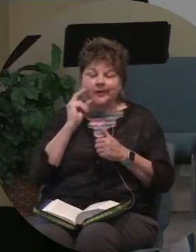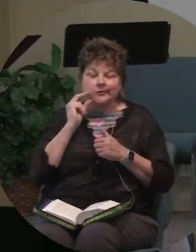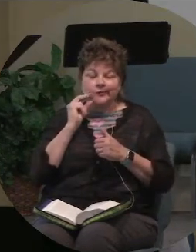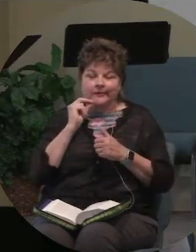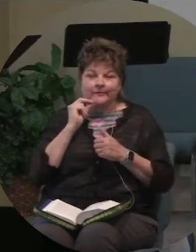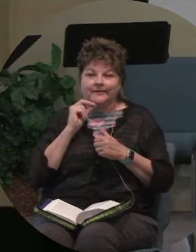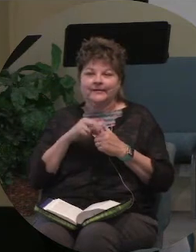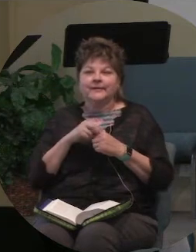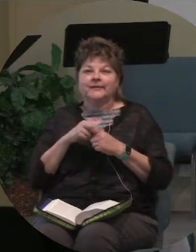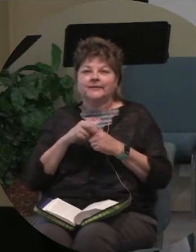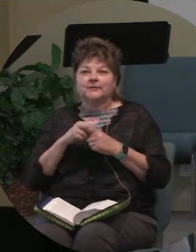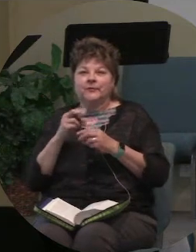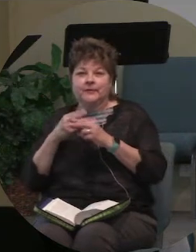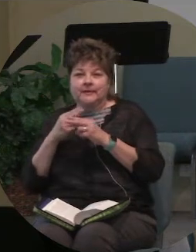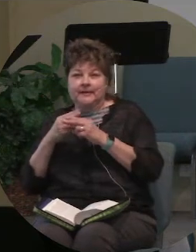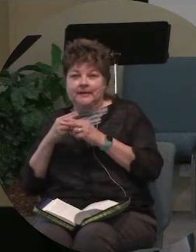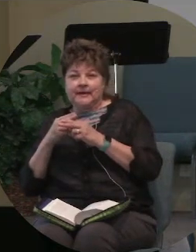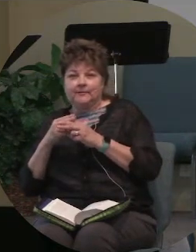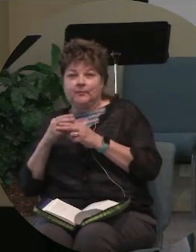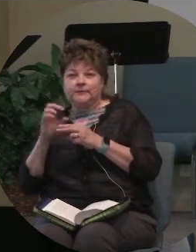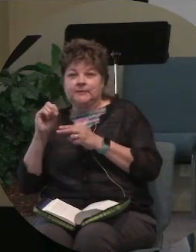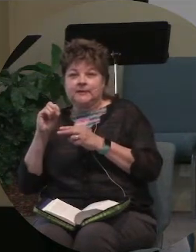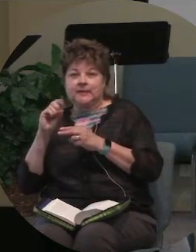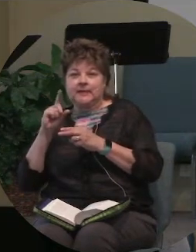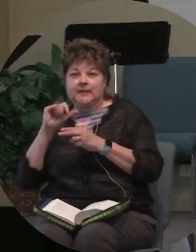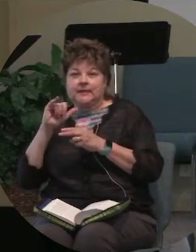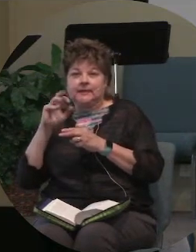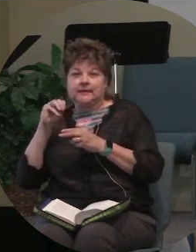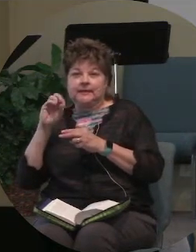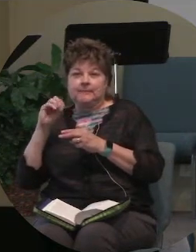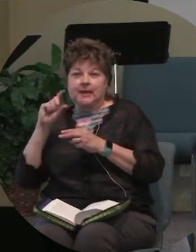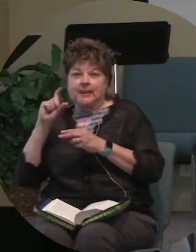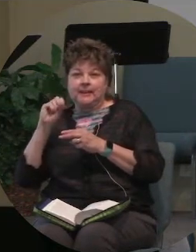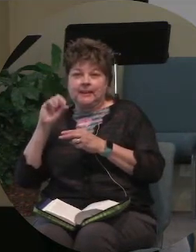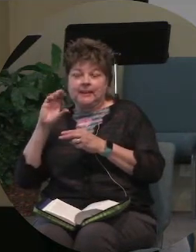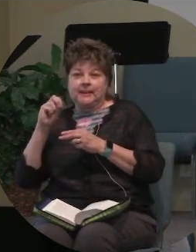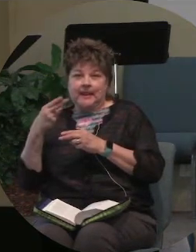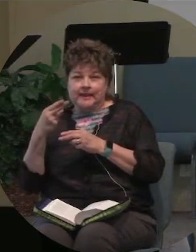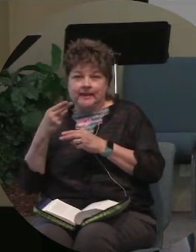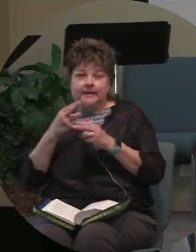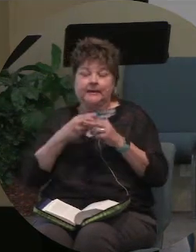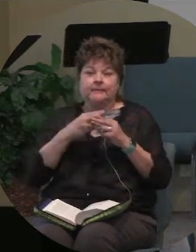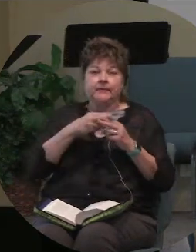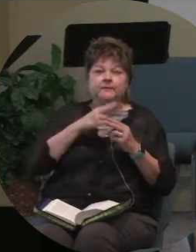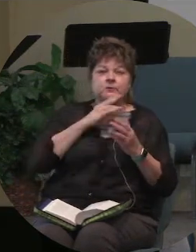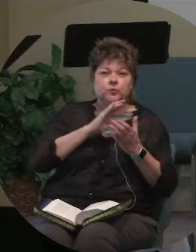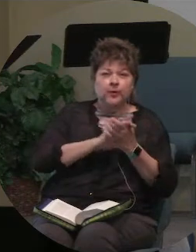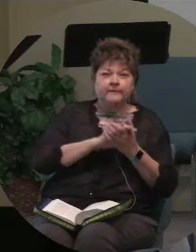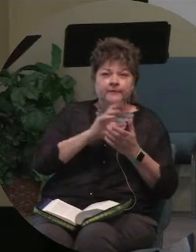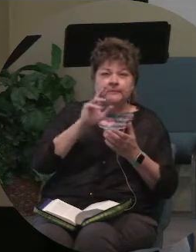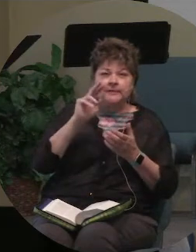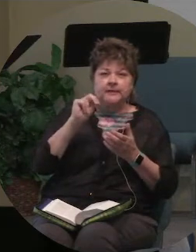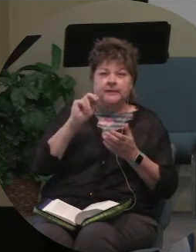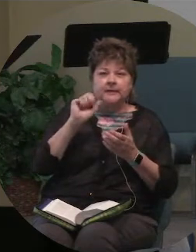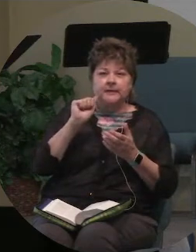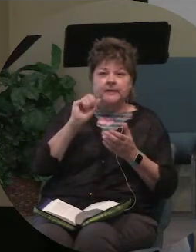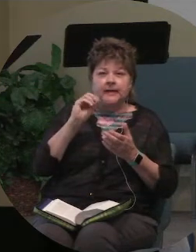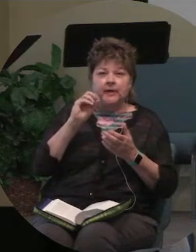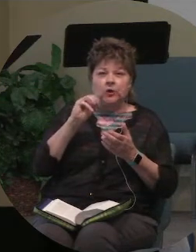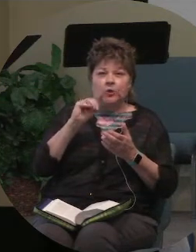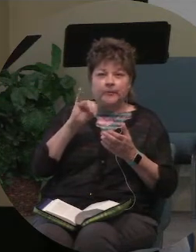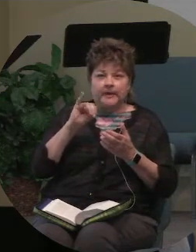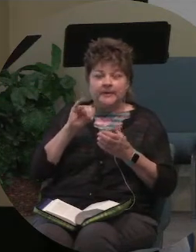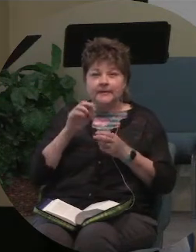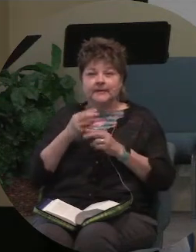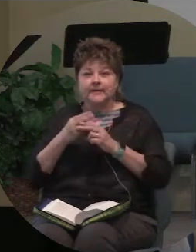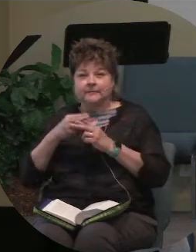was Elimelech, and his wife, and then the name of his wife was Naomi, and the names of his two sons were Mahlon